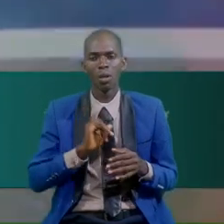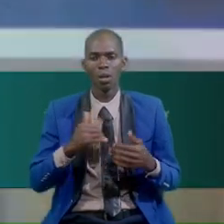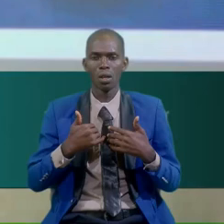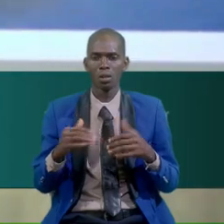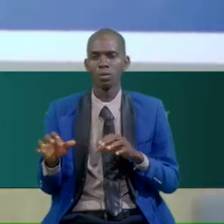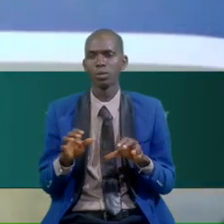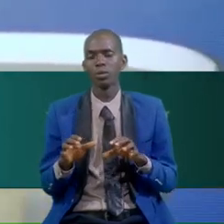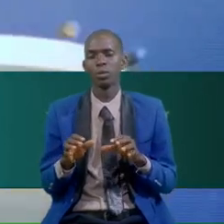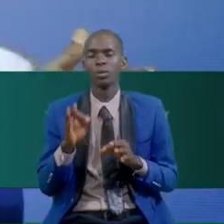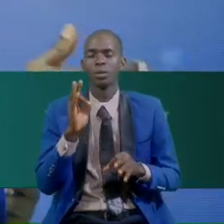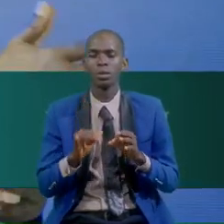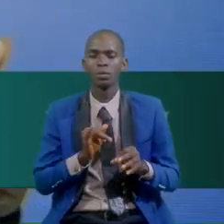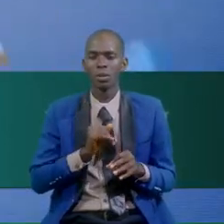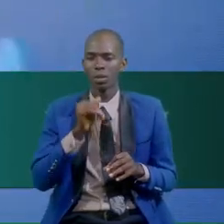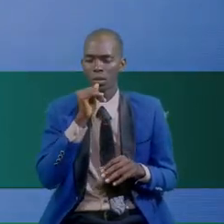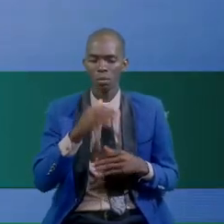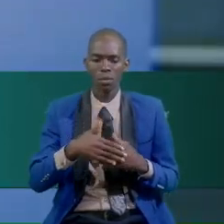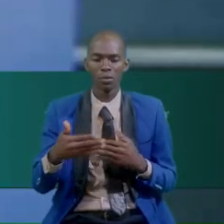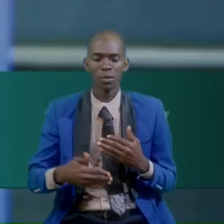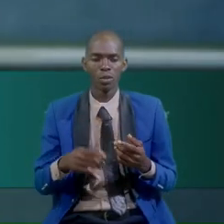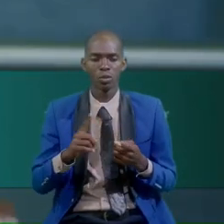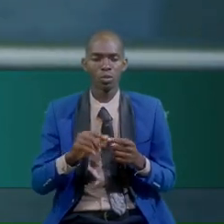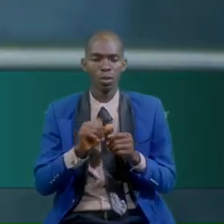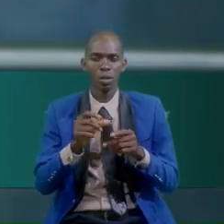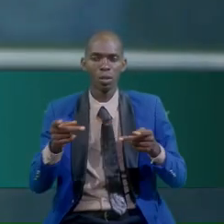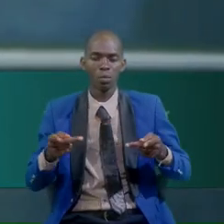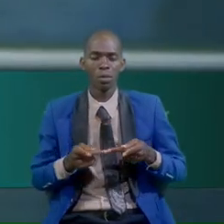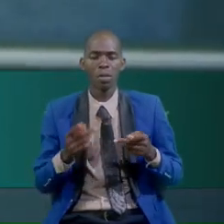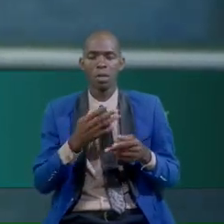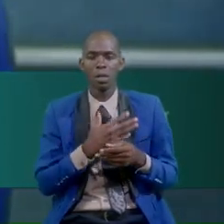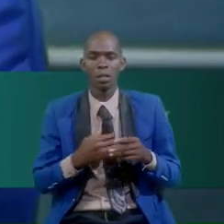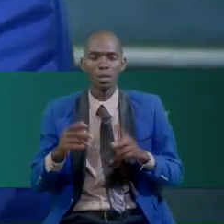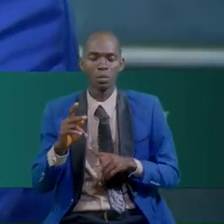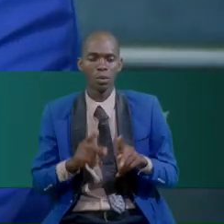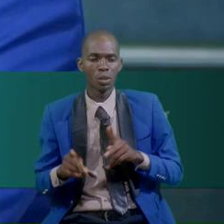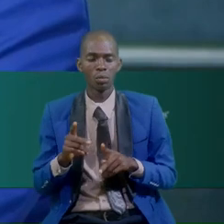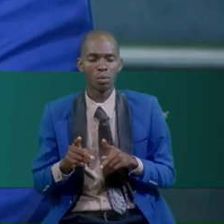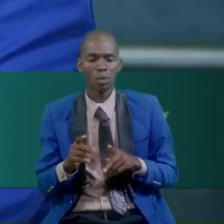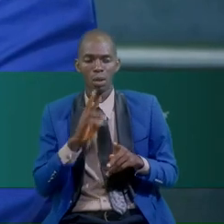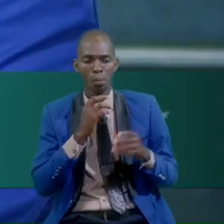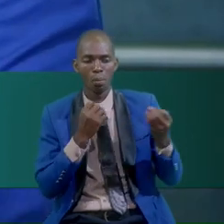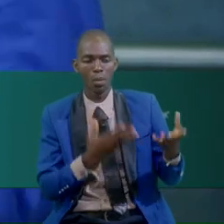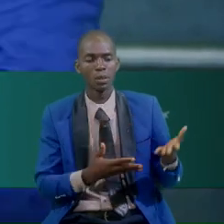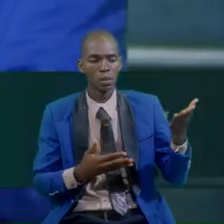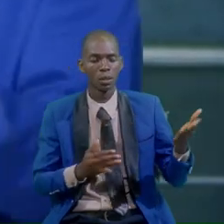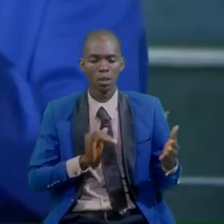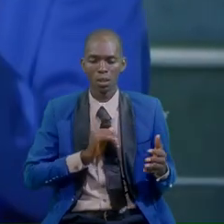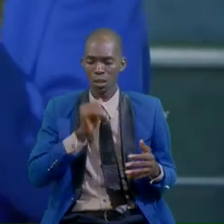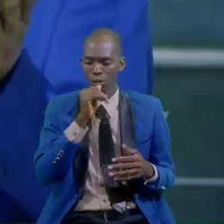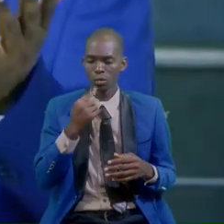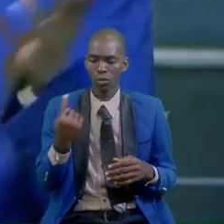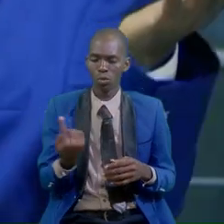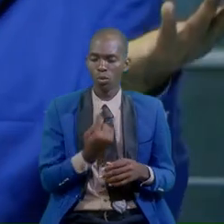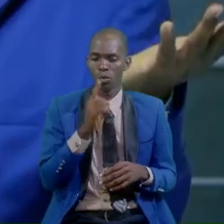place, and then the people on the opposite side, I'm not the only one on this side, and my